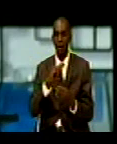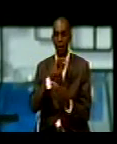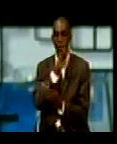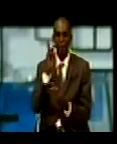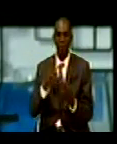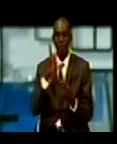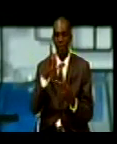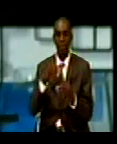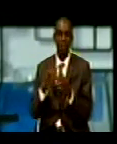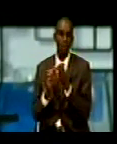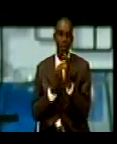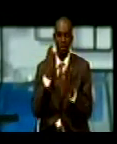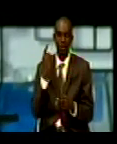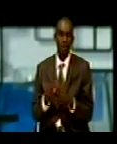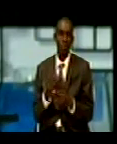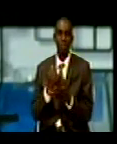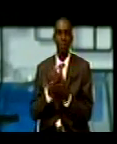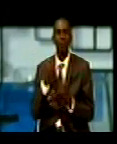Jesus'